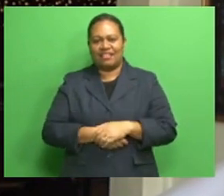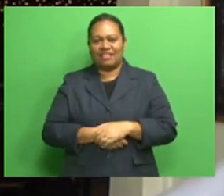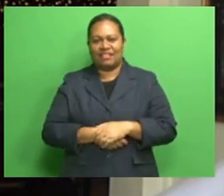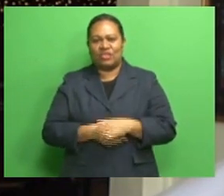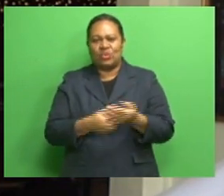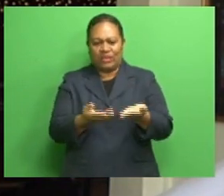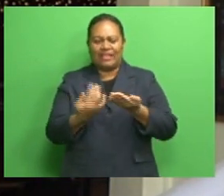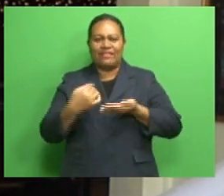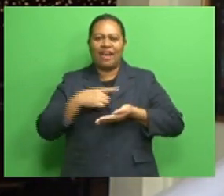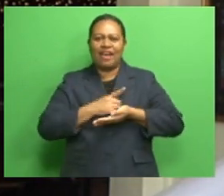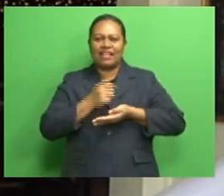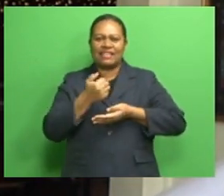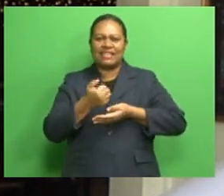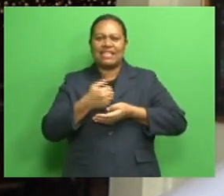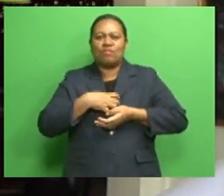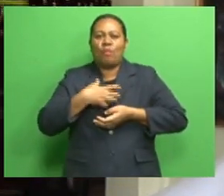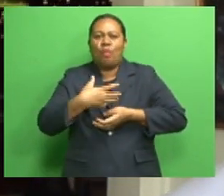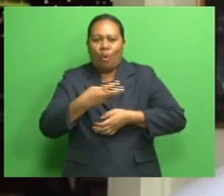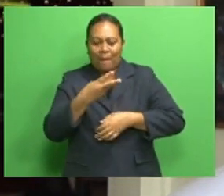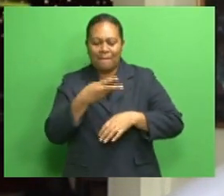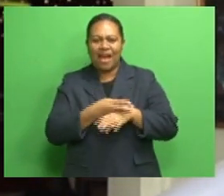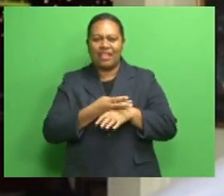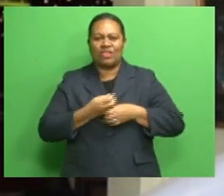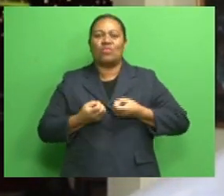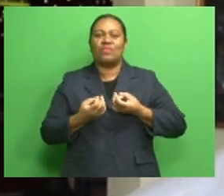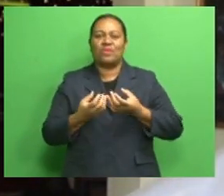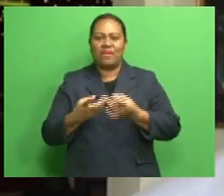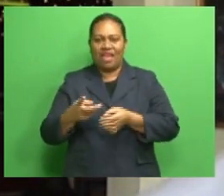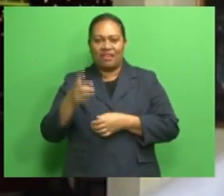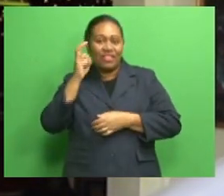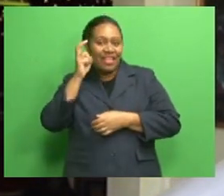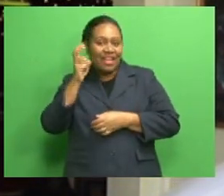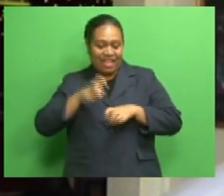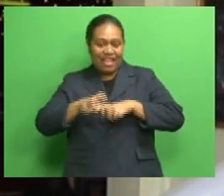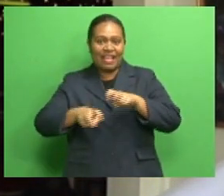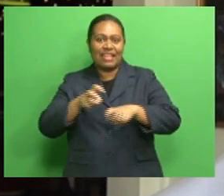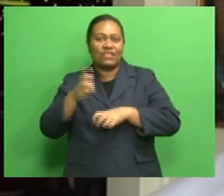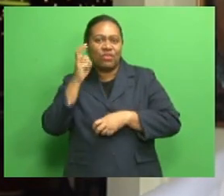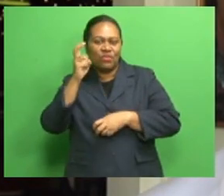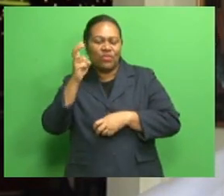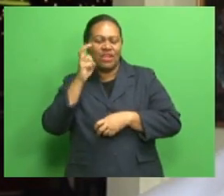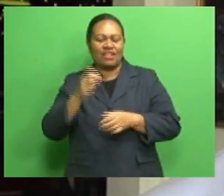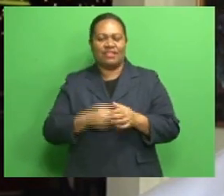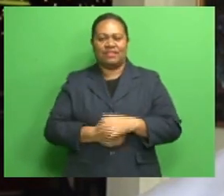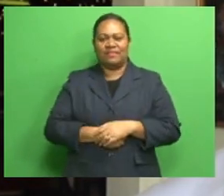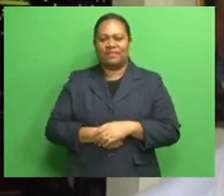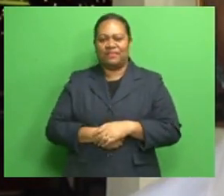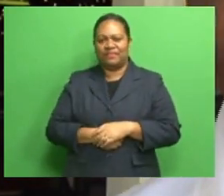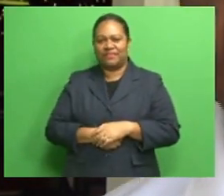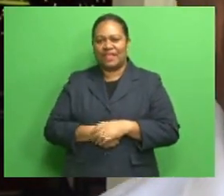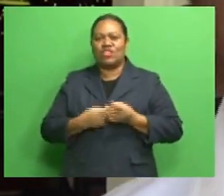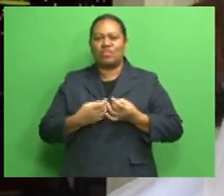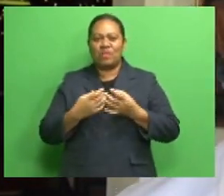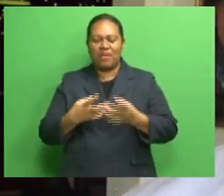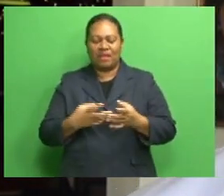us 6 more months for our athletes to sort of regroup, retrain and prepare